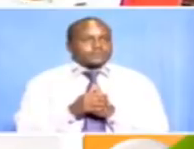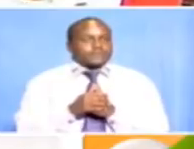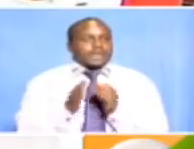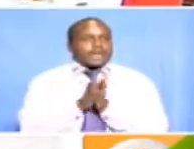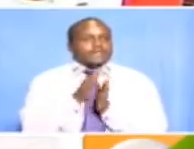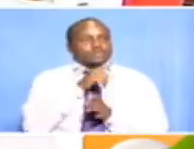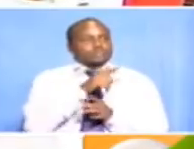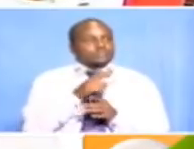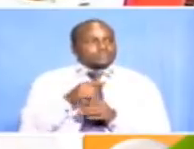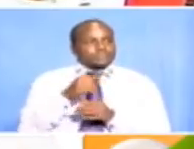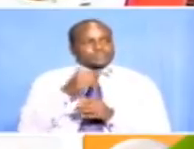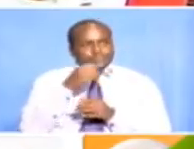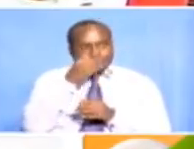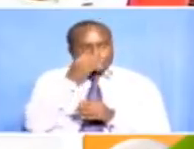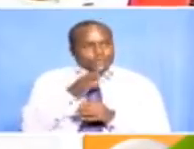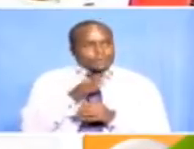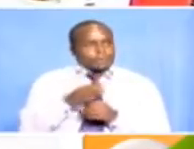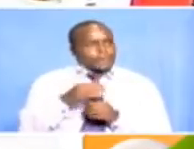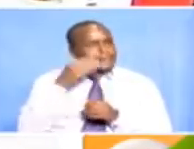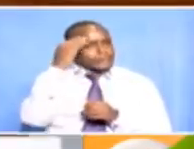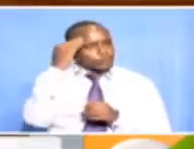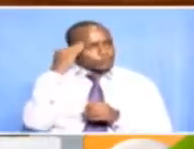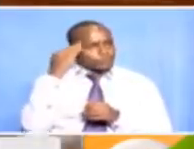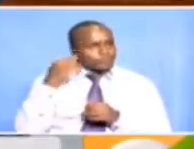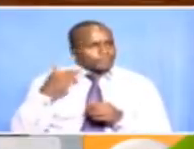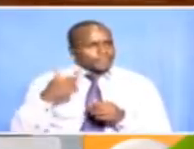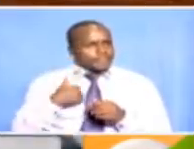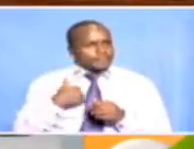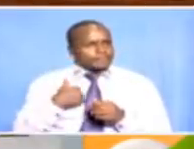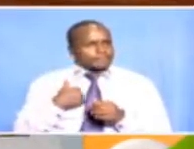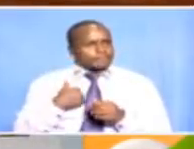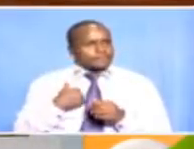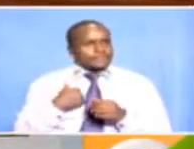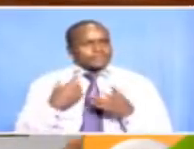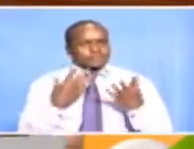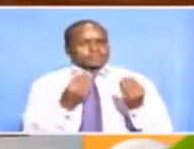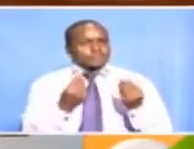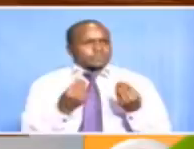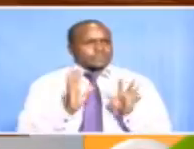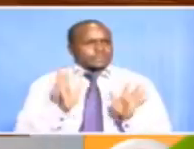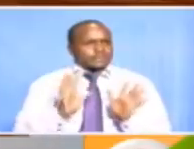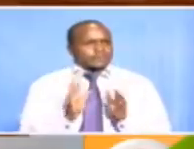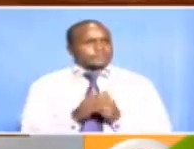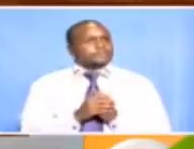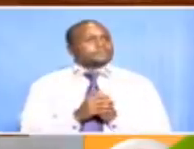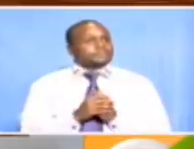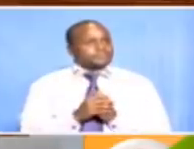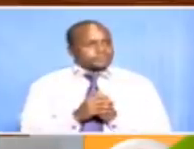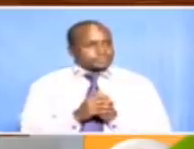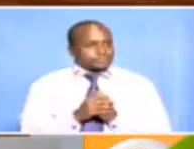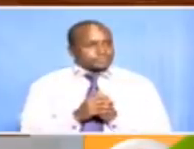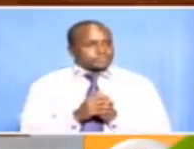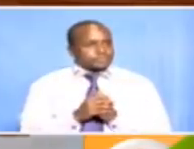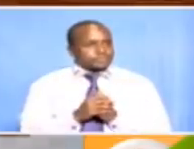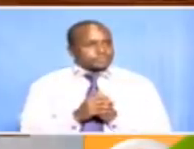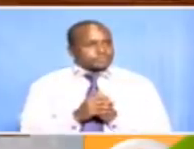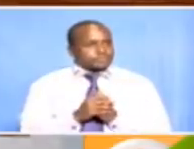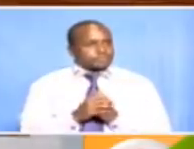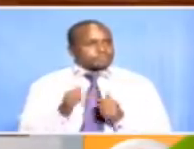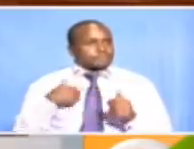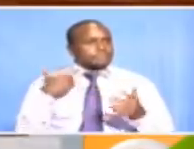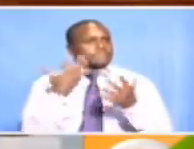I do not care. You know, Jeff, mimi si mtu akotishwa, mimi si softy kama yule mtu alikuwa. Mimi nimekaa jela,